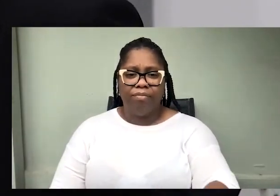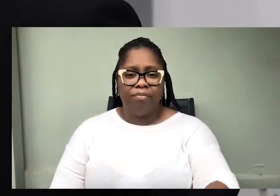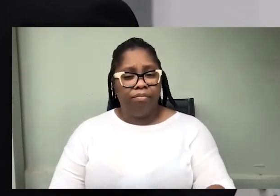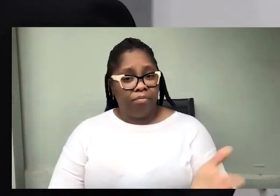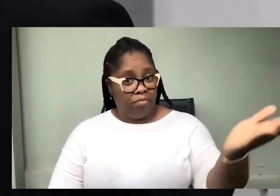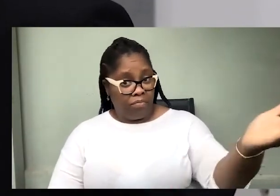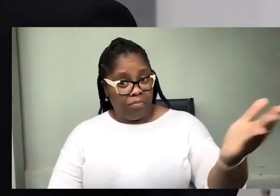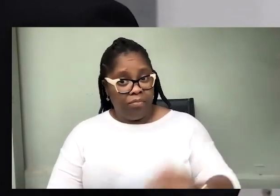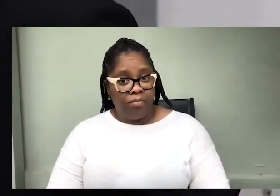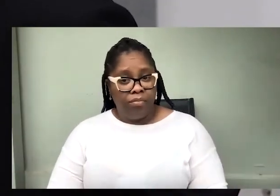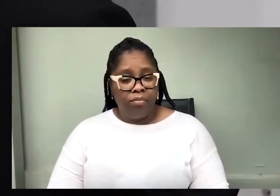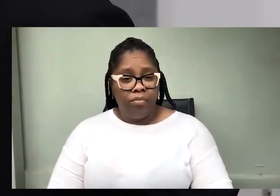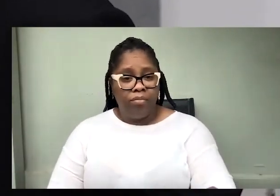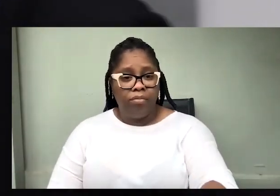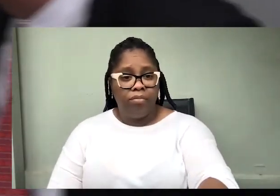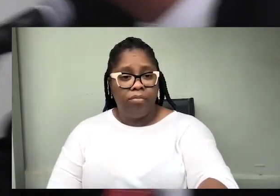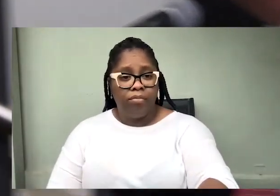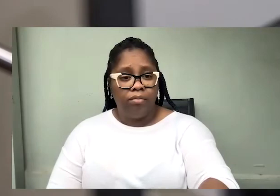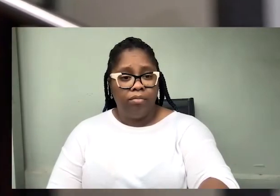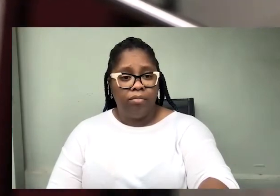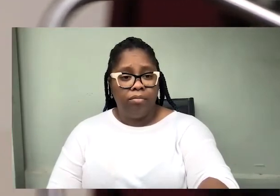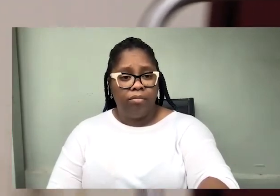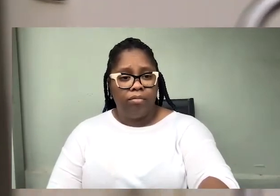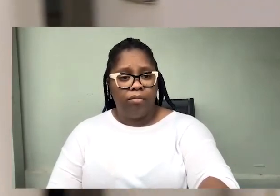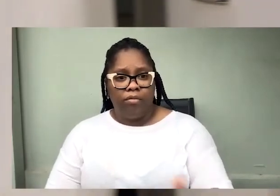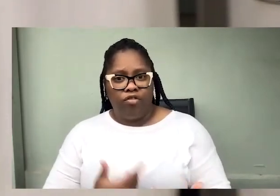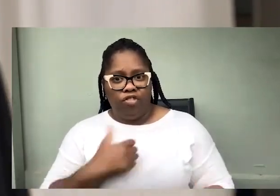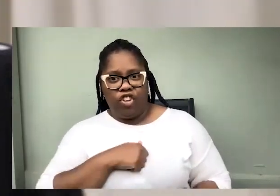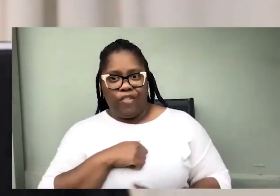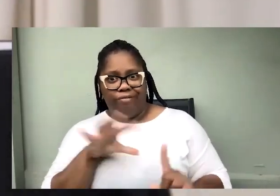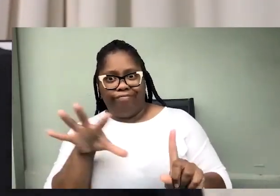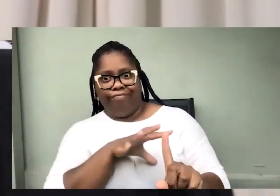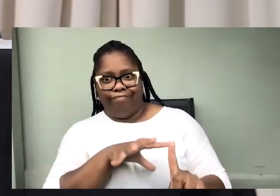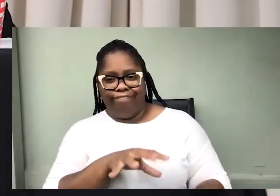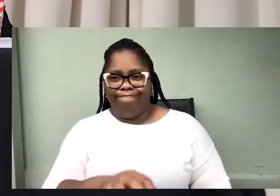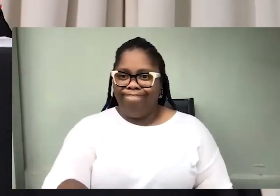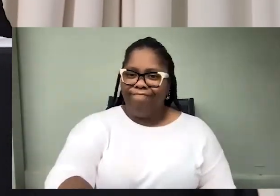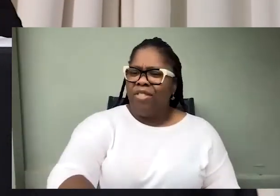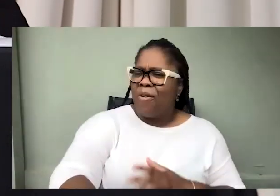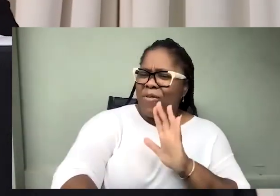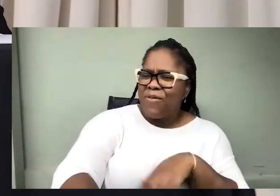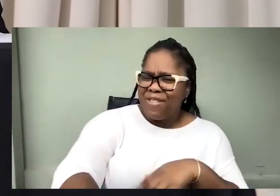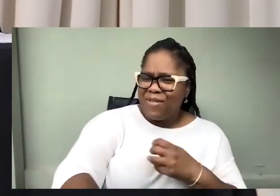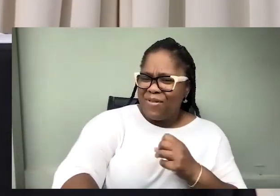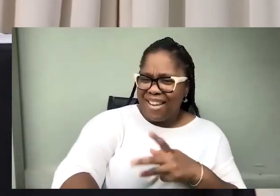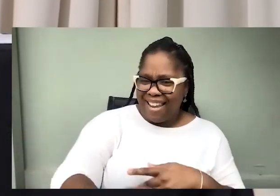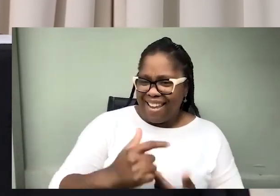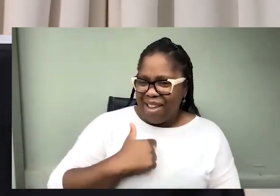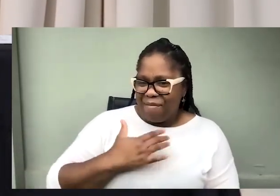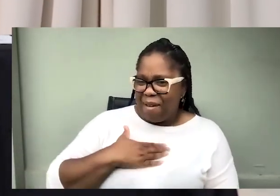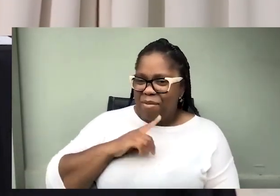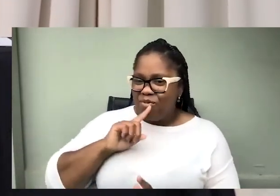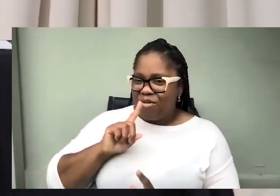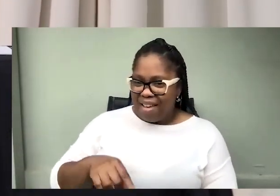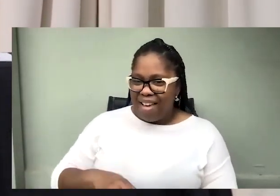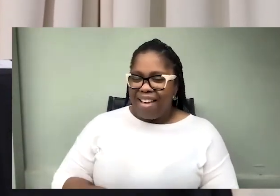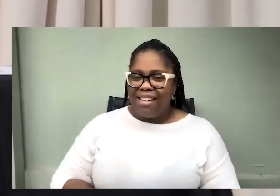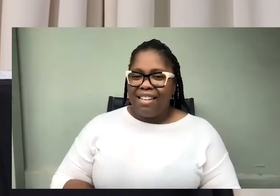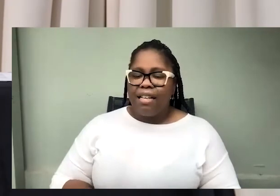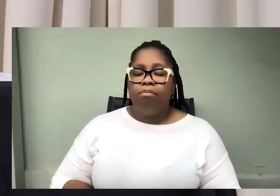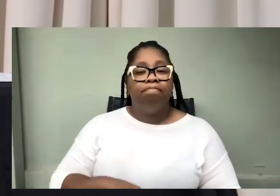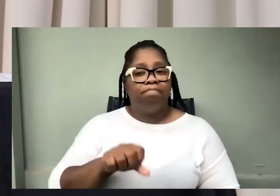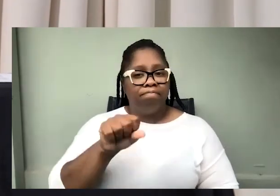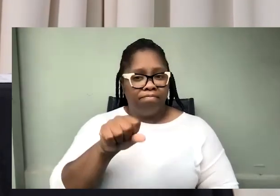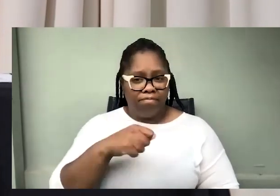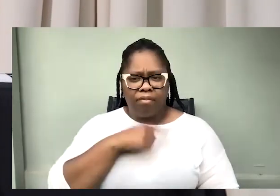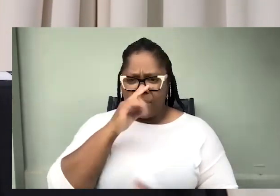Director Danczak? No? Oh, sorry, I didn't mean to put you on the spot there. Sorry. That's okay. I'm happy to respond. Yes, I